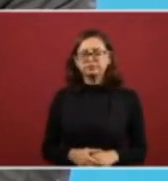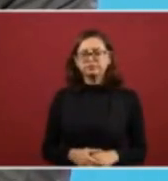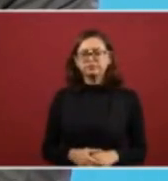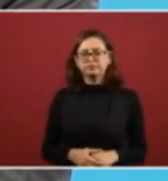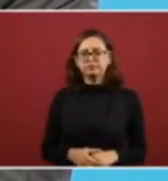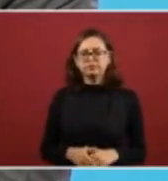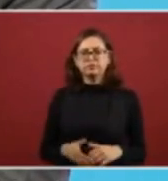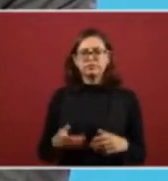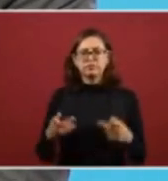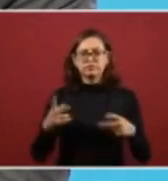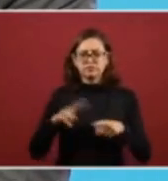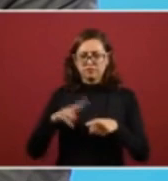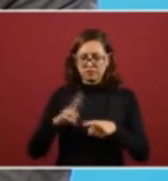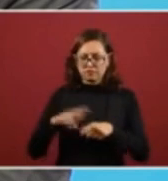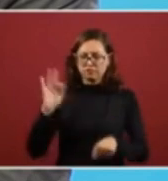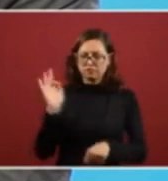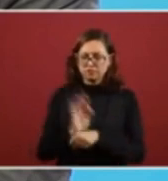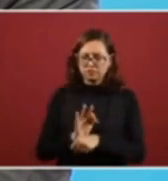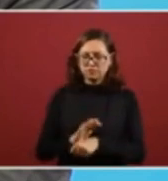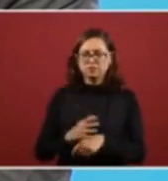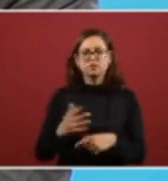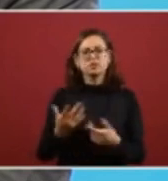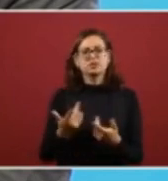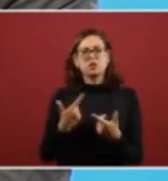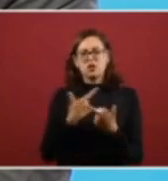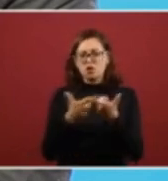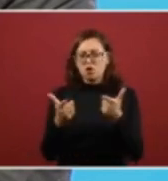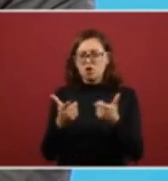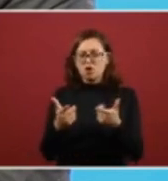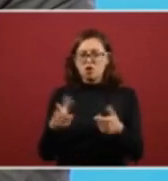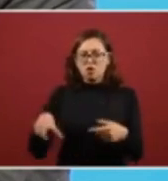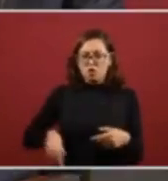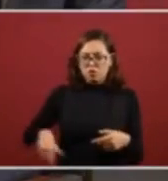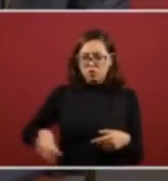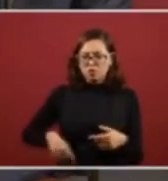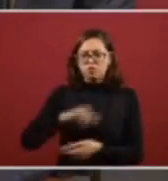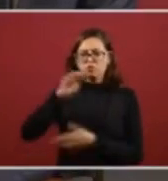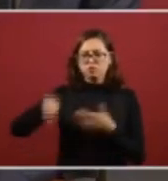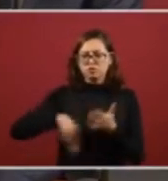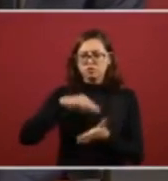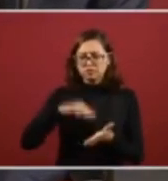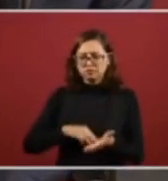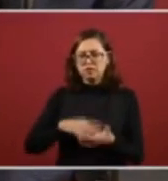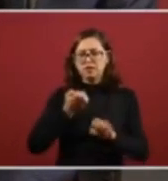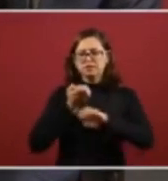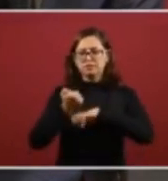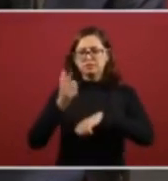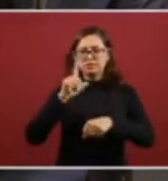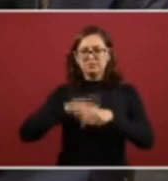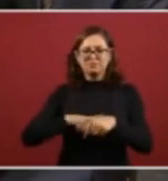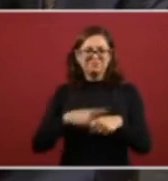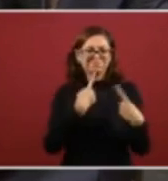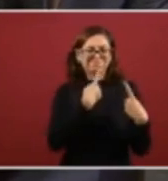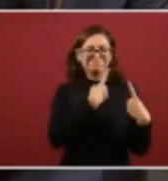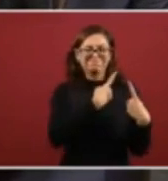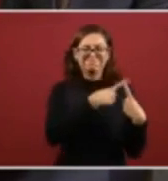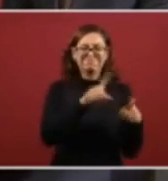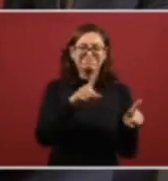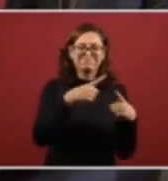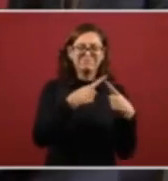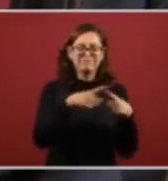de protección civil, de gobiernos municipales, de gobiernos estatales, en fin, todos los